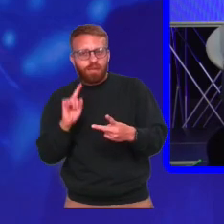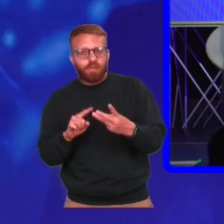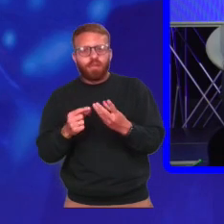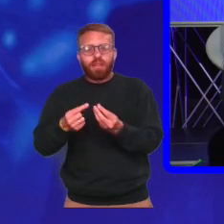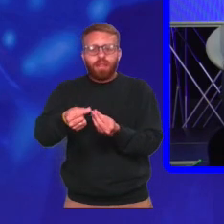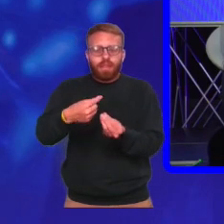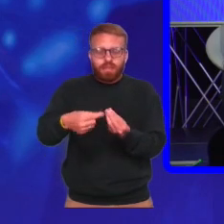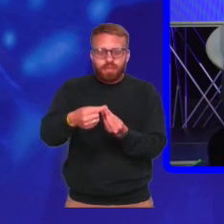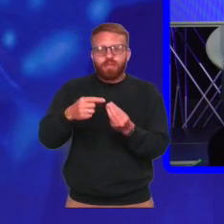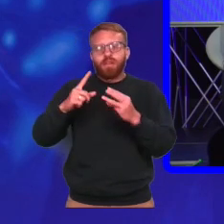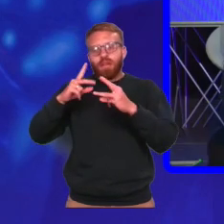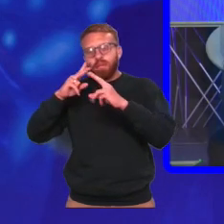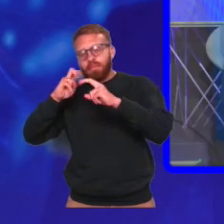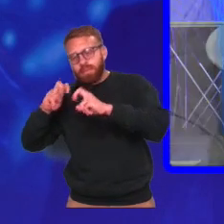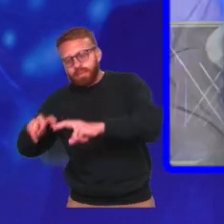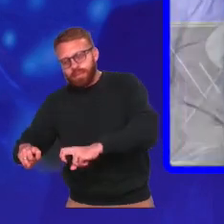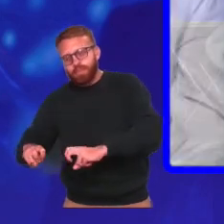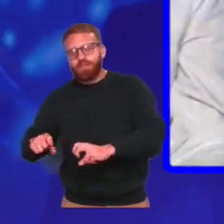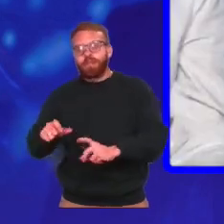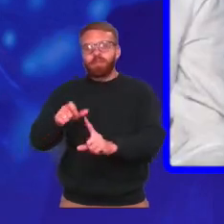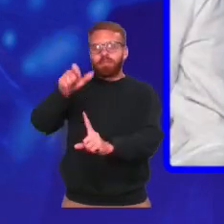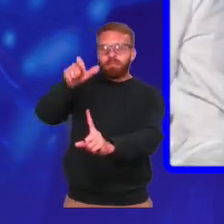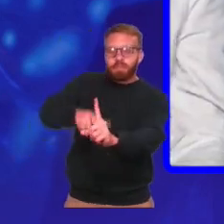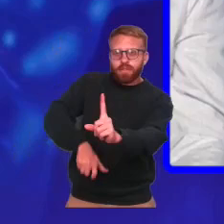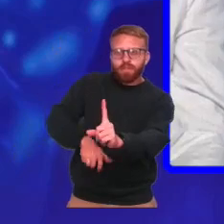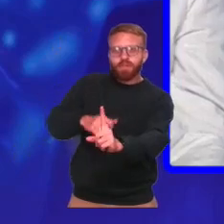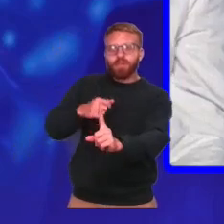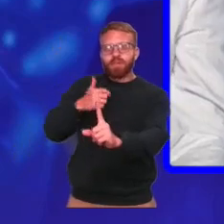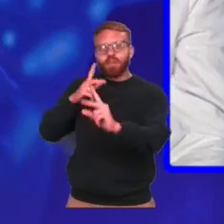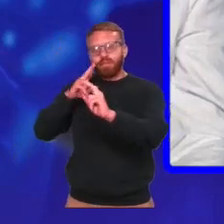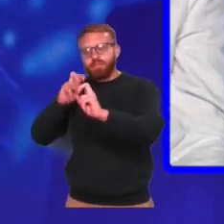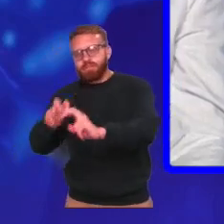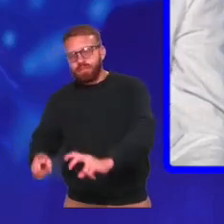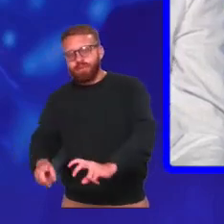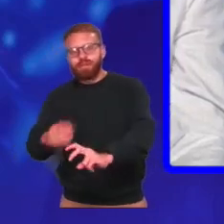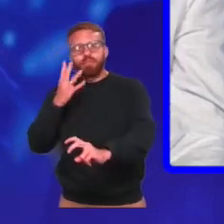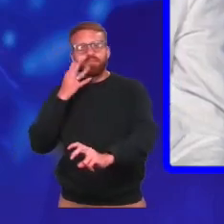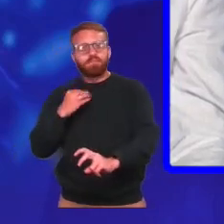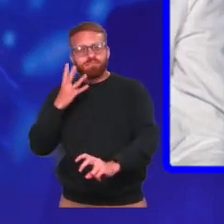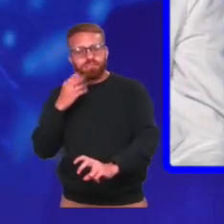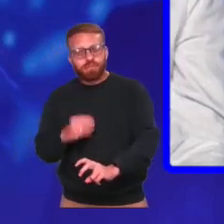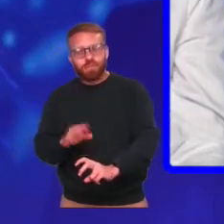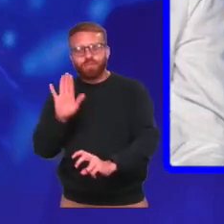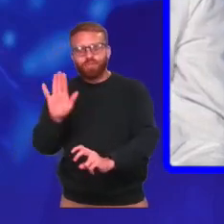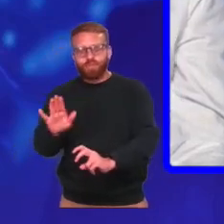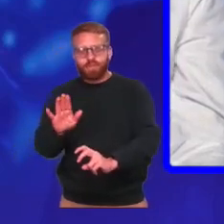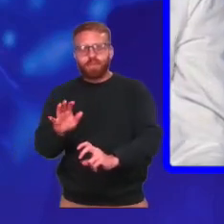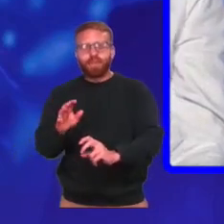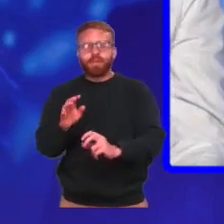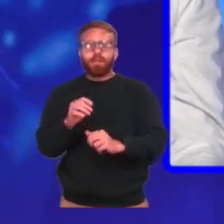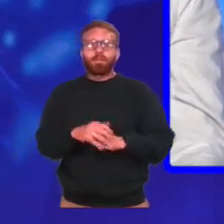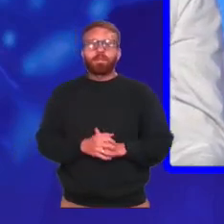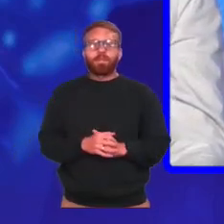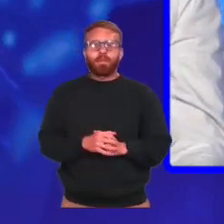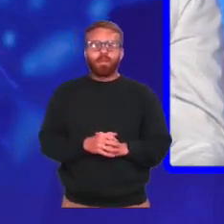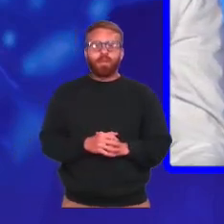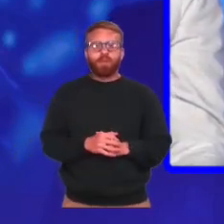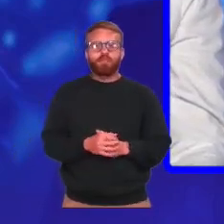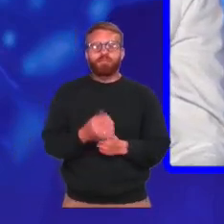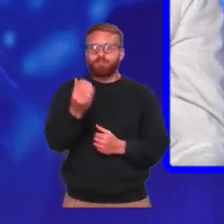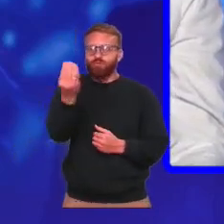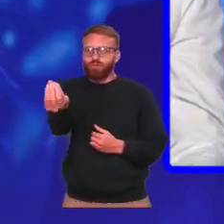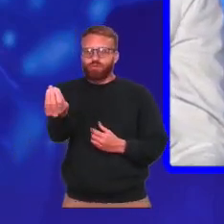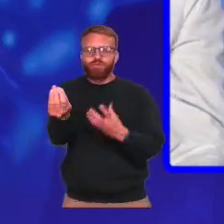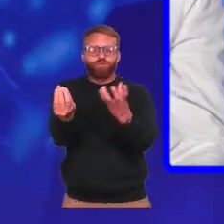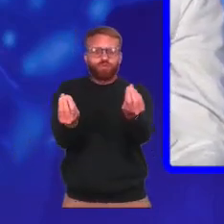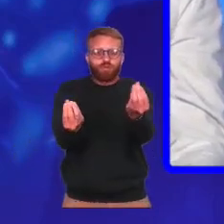research, user experience. We even have groups that help us with things like